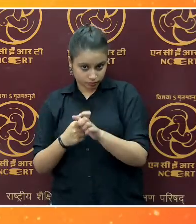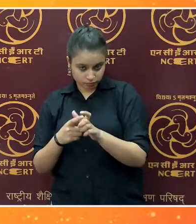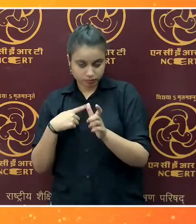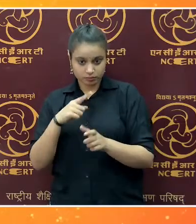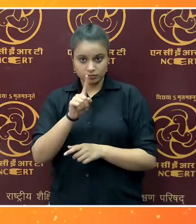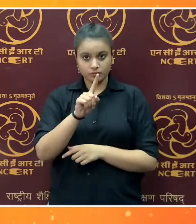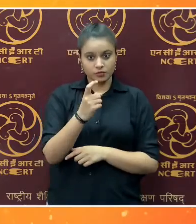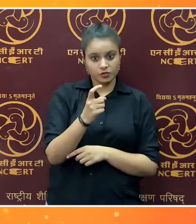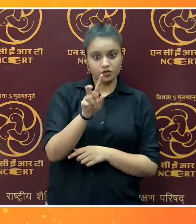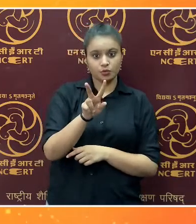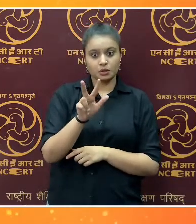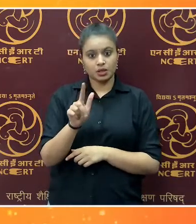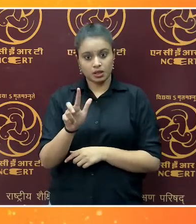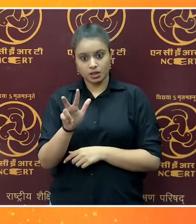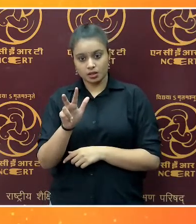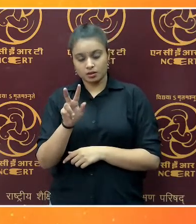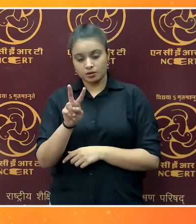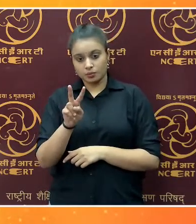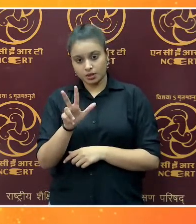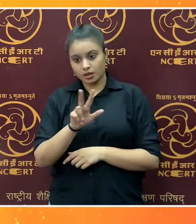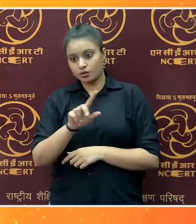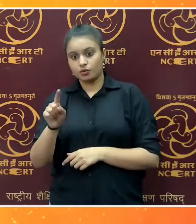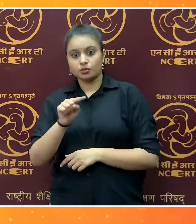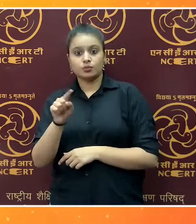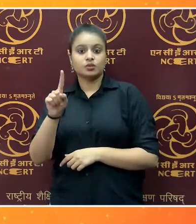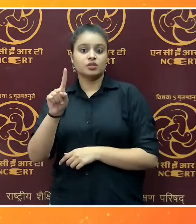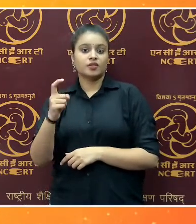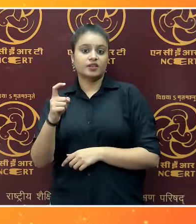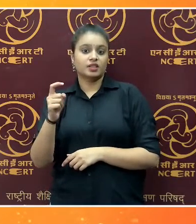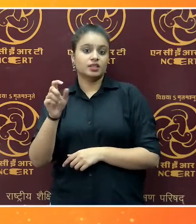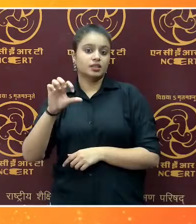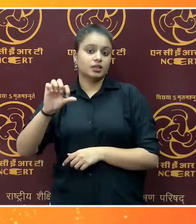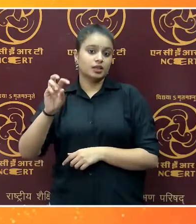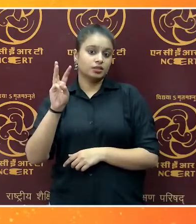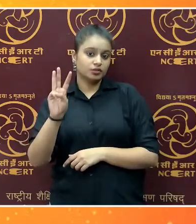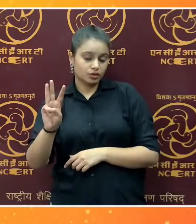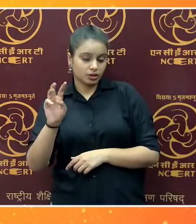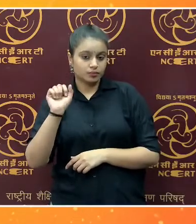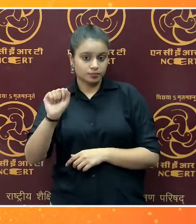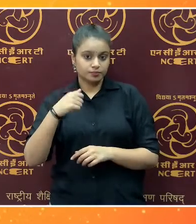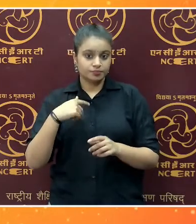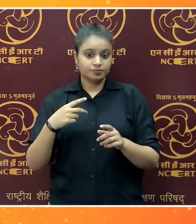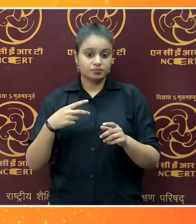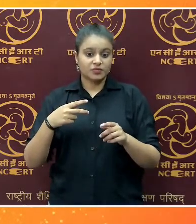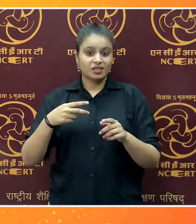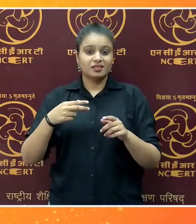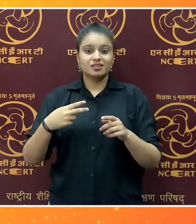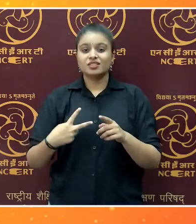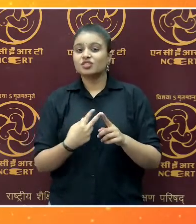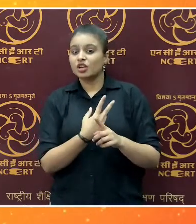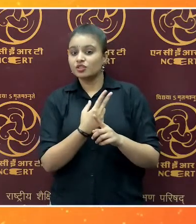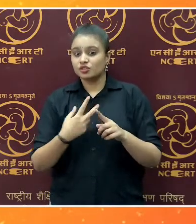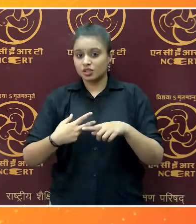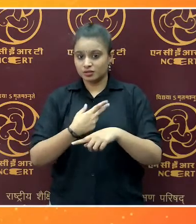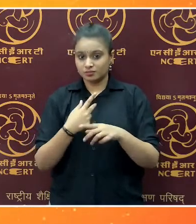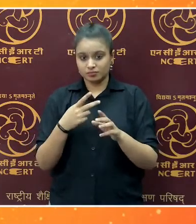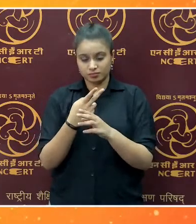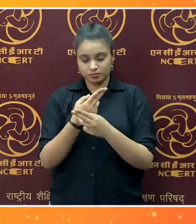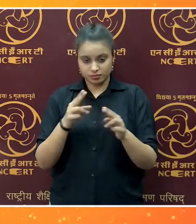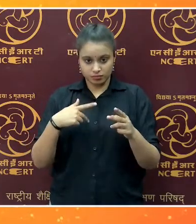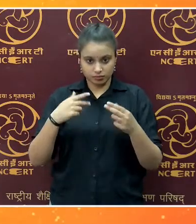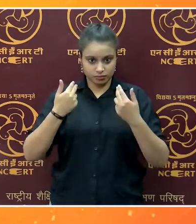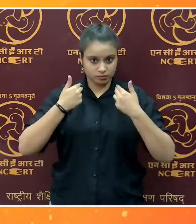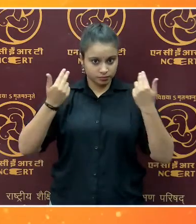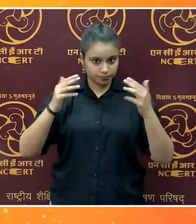and 1793. And he's also known as the father of surgery. Wow. Because he had a